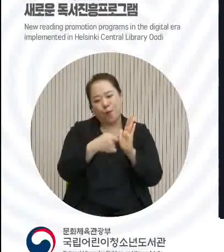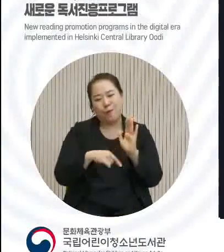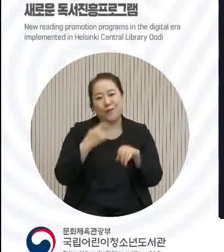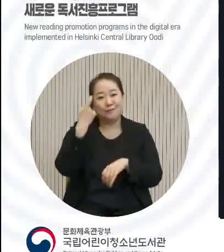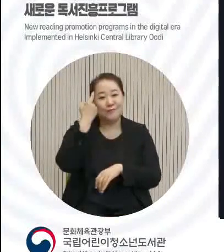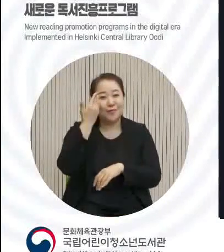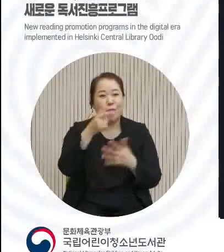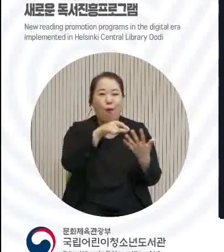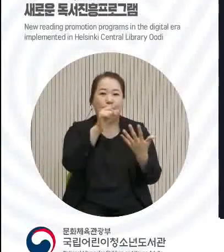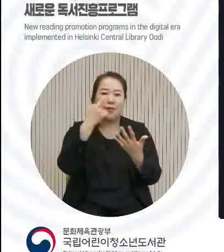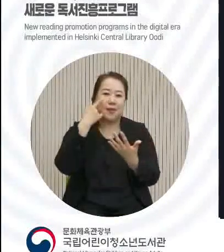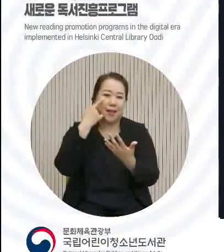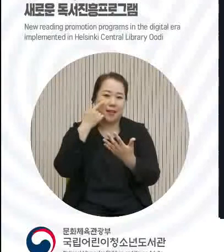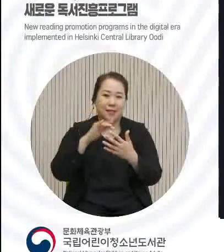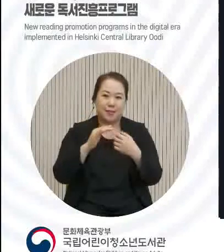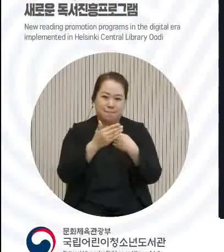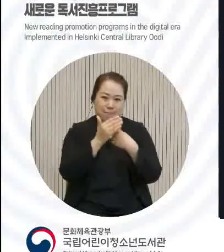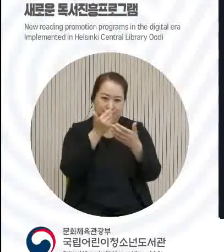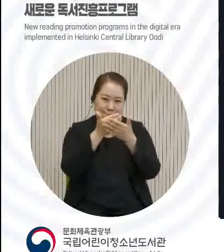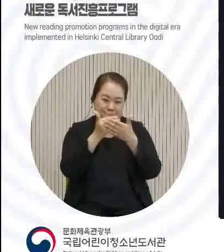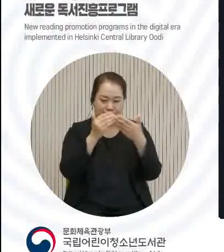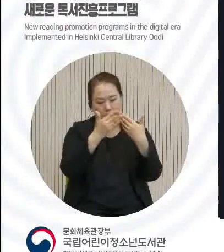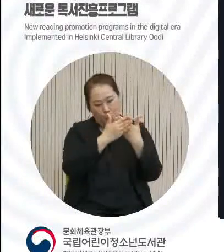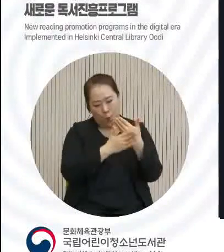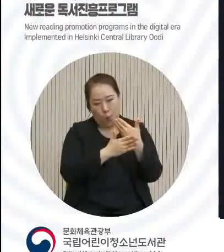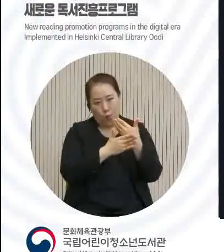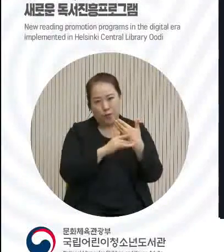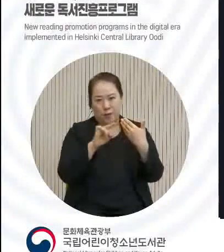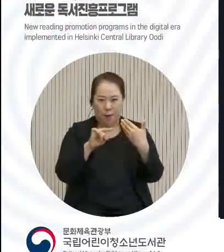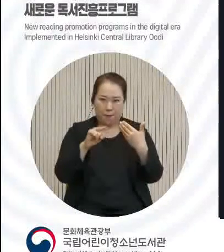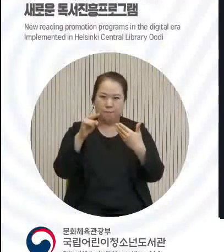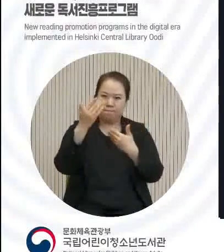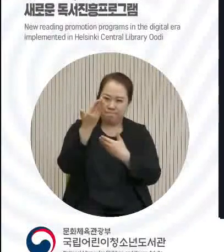designer, whose job is to create covers for the book.